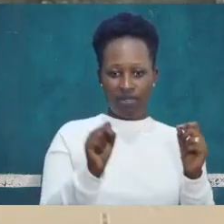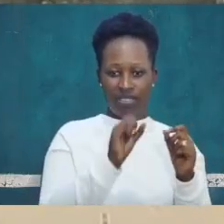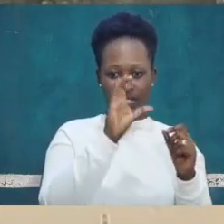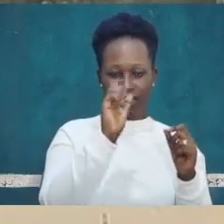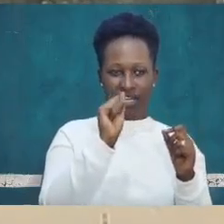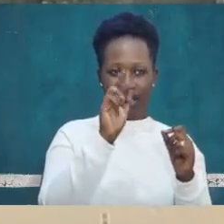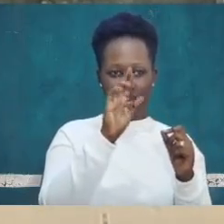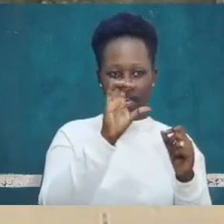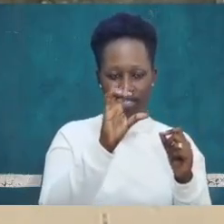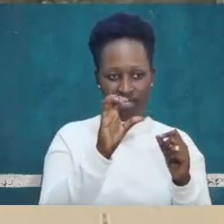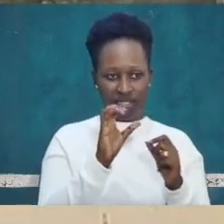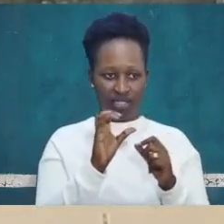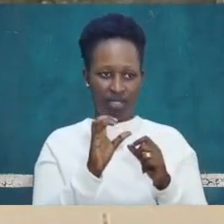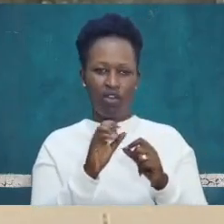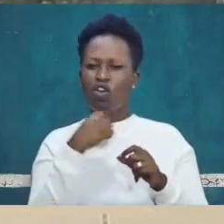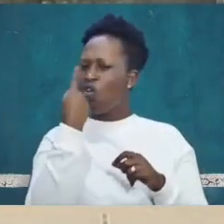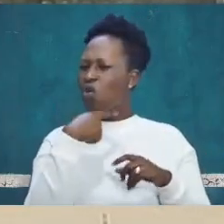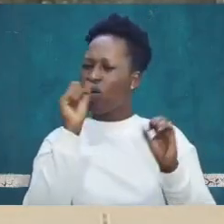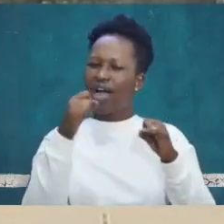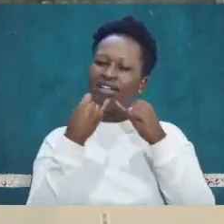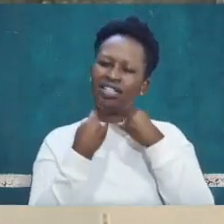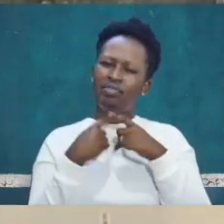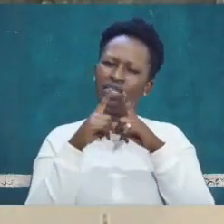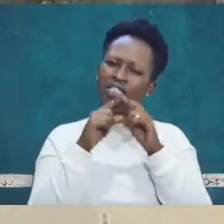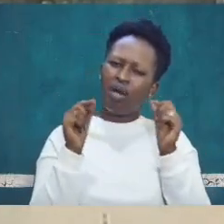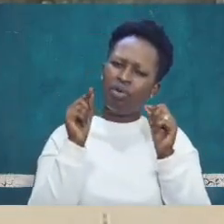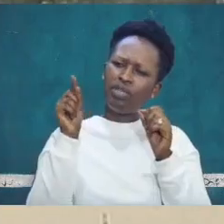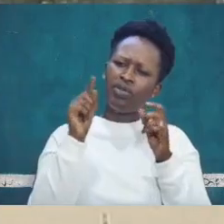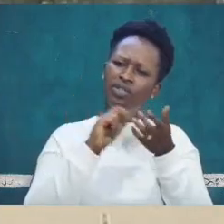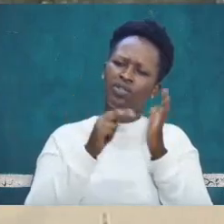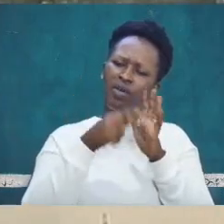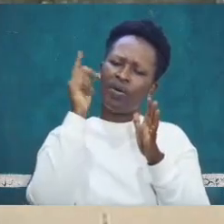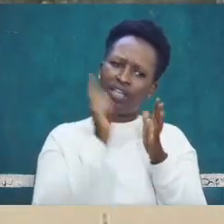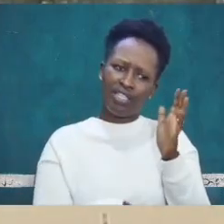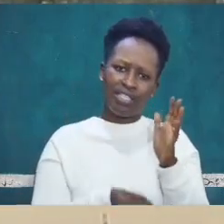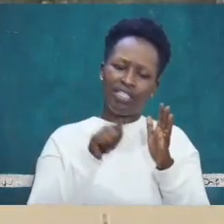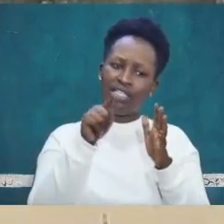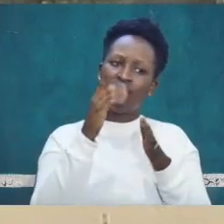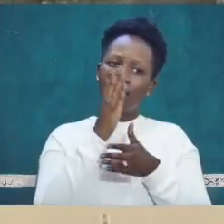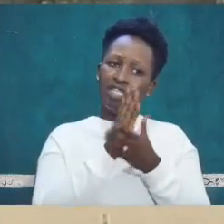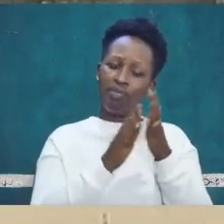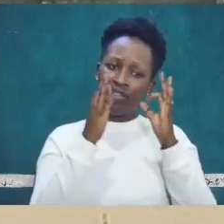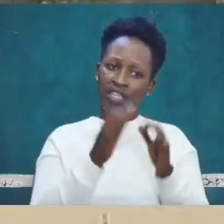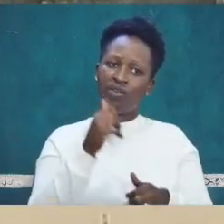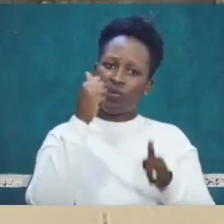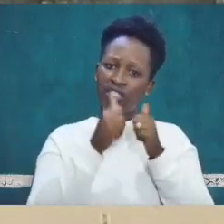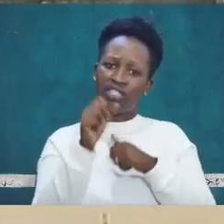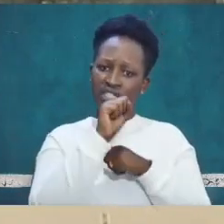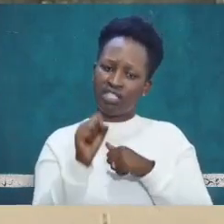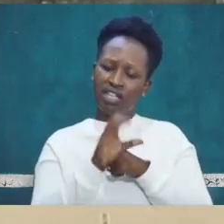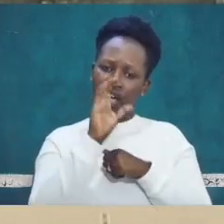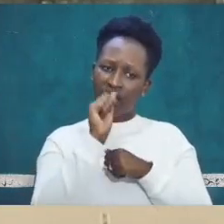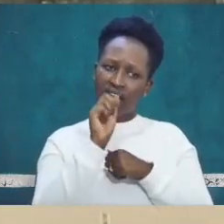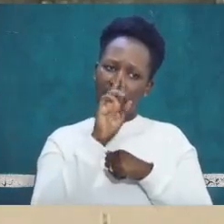from the word scarce. Who can tell me what scarcity is? Something which is scarce,